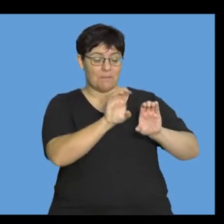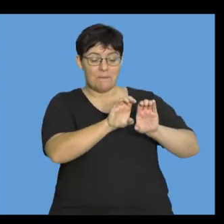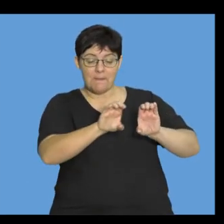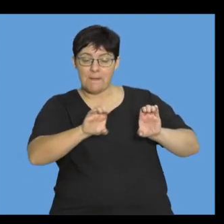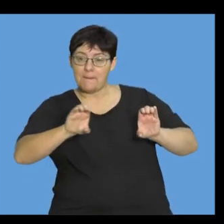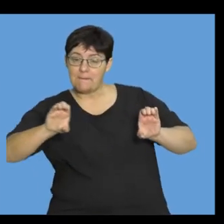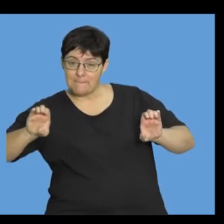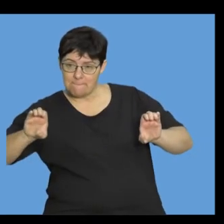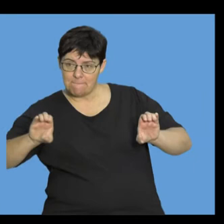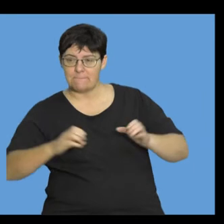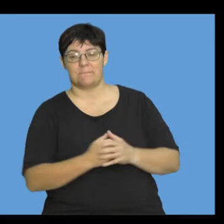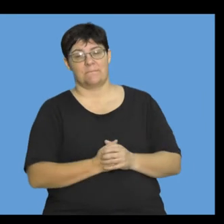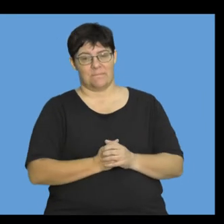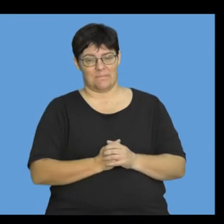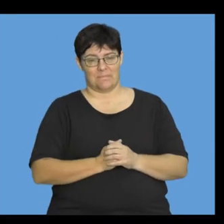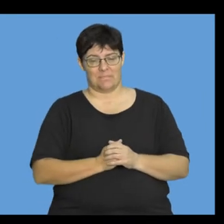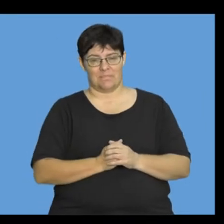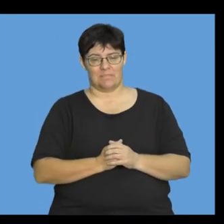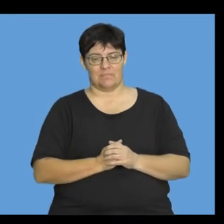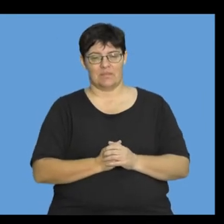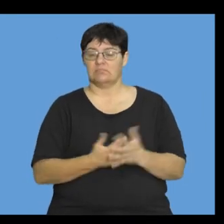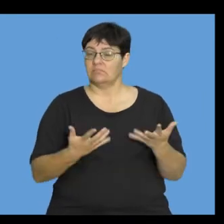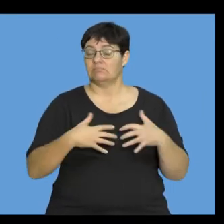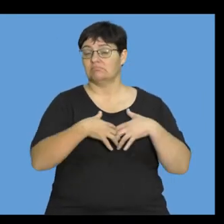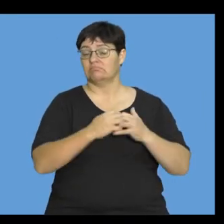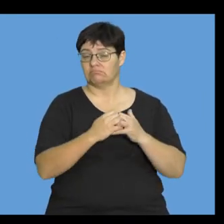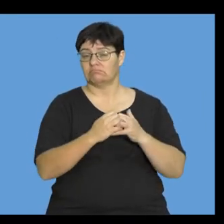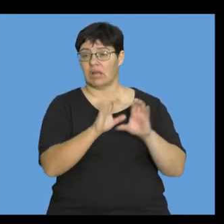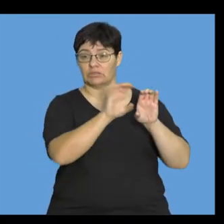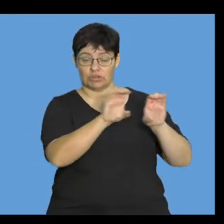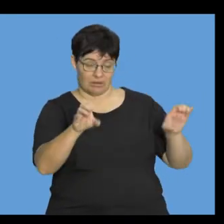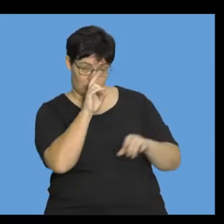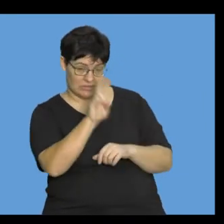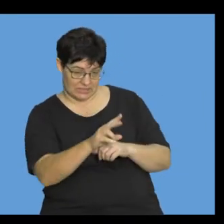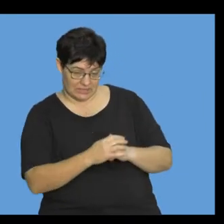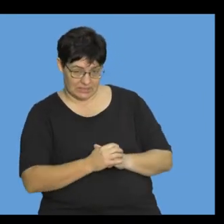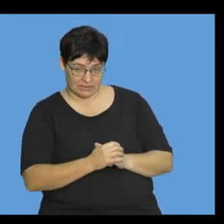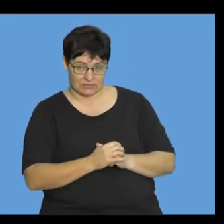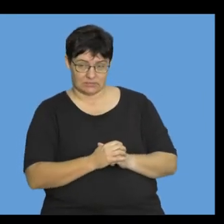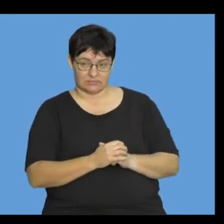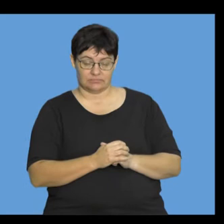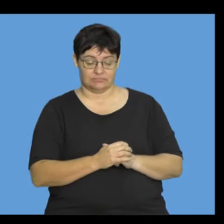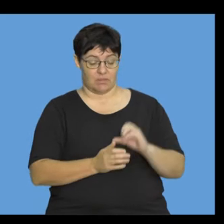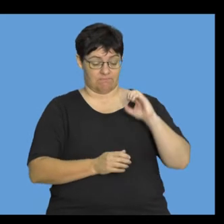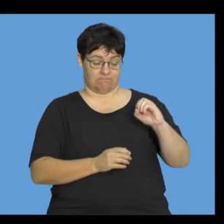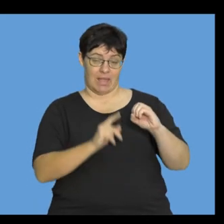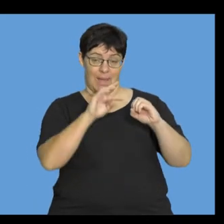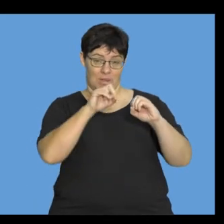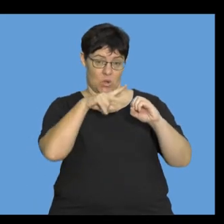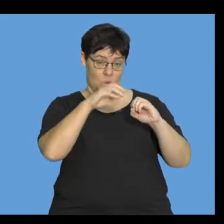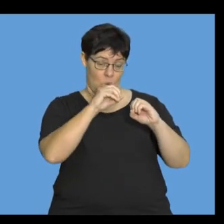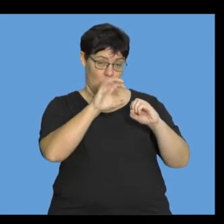need to make chains of it. Okay, so if I make a chain, have a look here. This is an amino